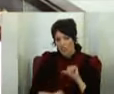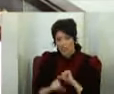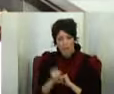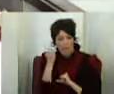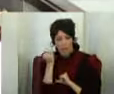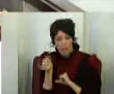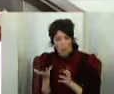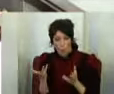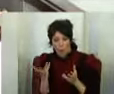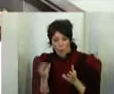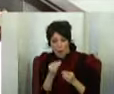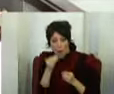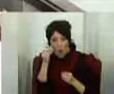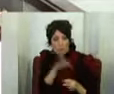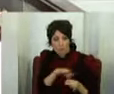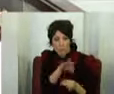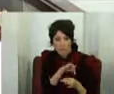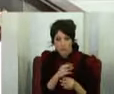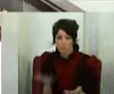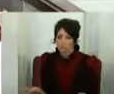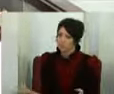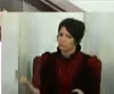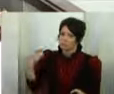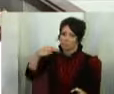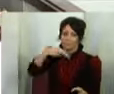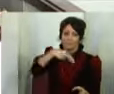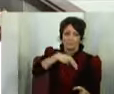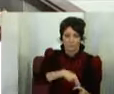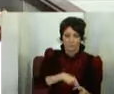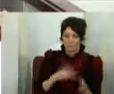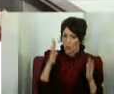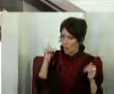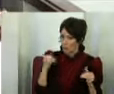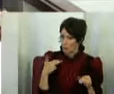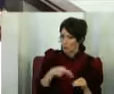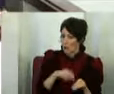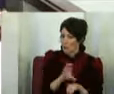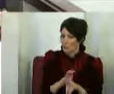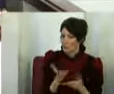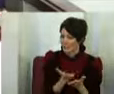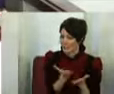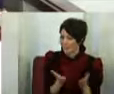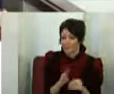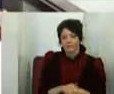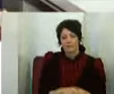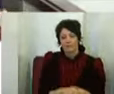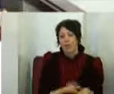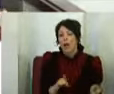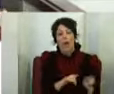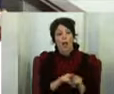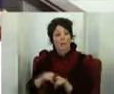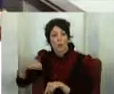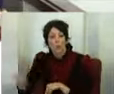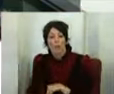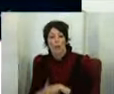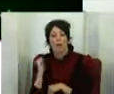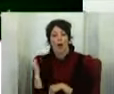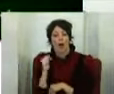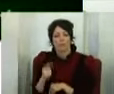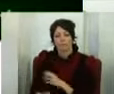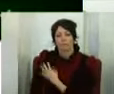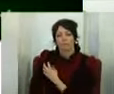if you're looking for a spiritual home, we sincerely wish and hope that you have found it with us this morning. We also want to welcome all of our